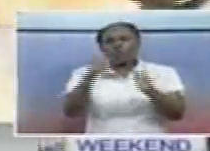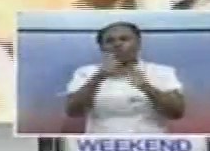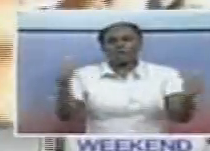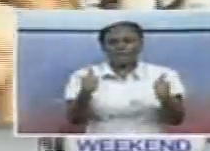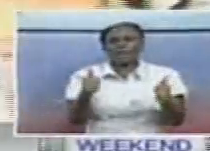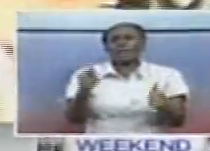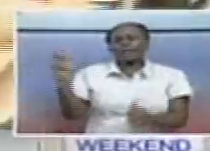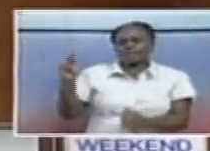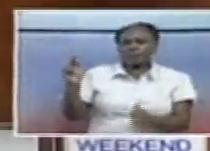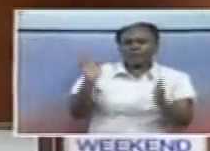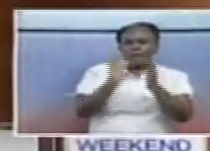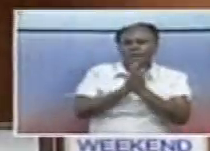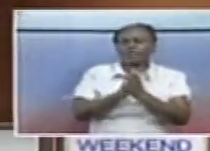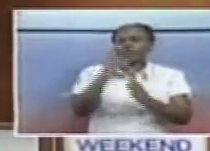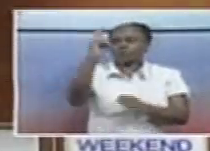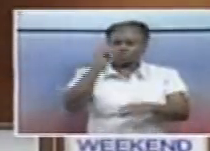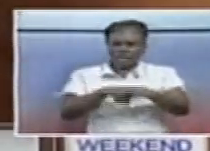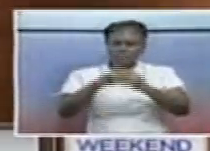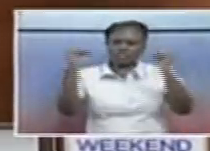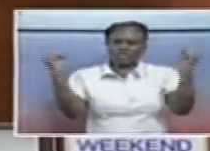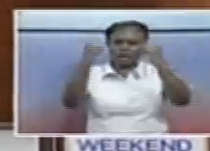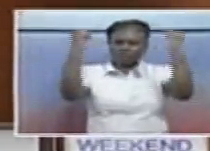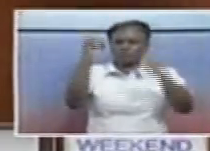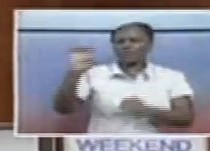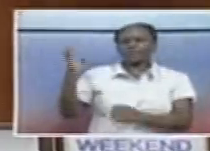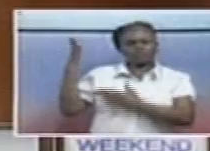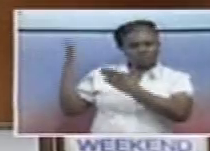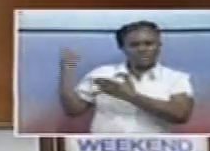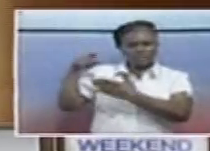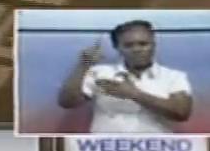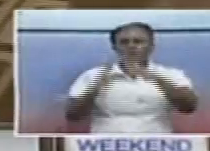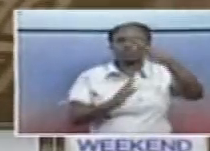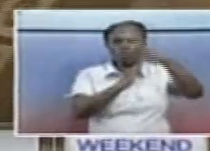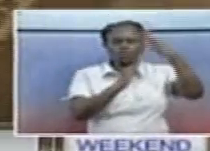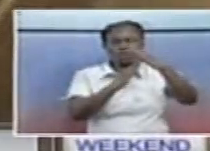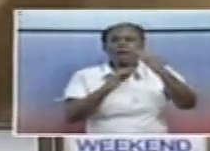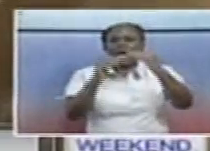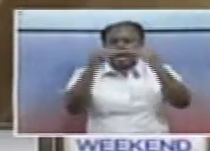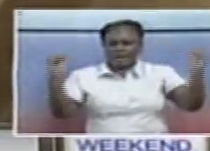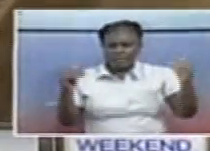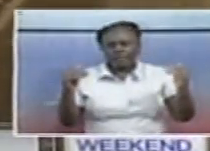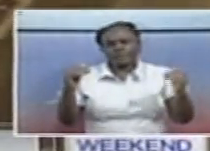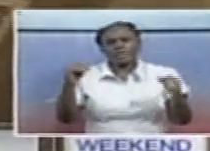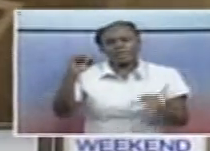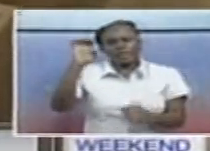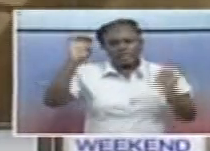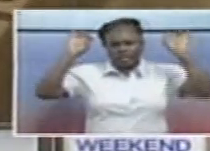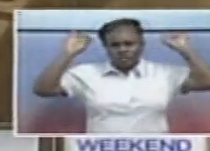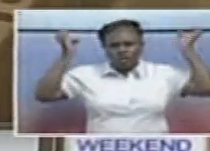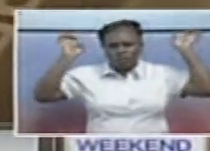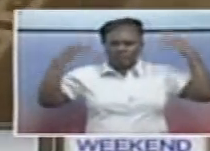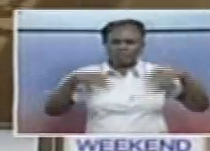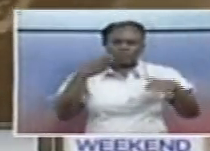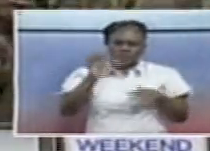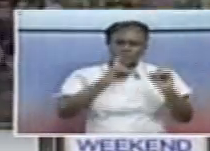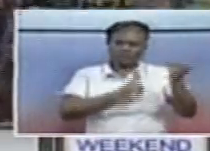Florence Kiplagat and two-time World Marathon champion Edna Kiplagat, will be up against the Ethiopian duo of Tiki Gelana and debutant